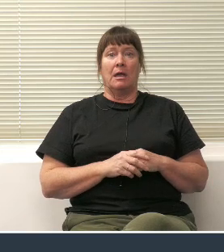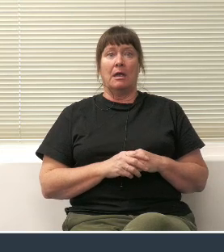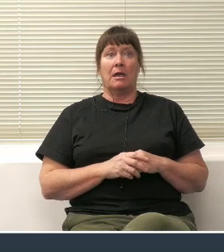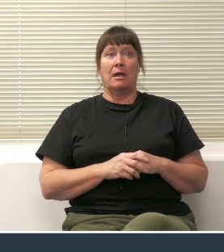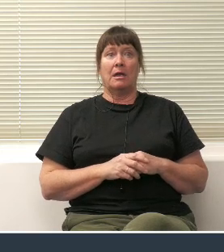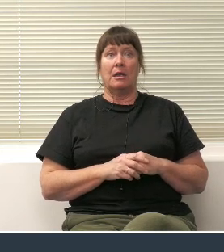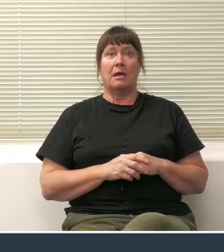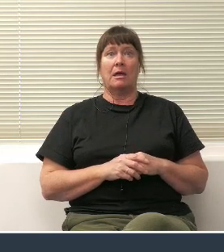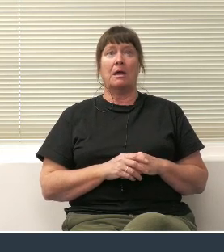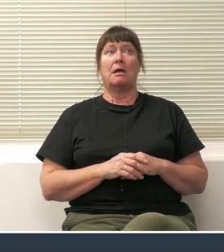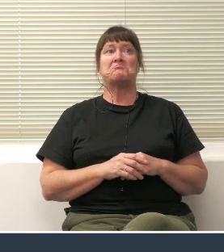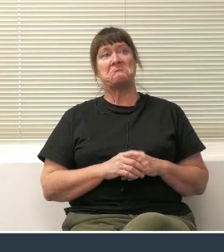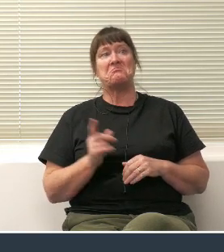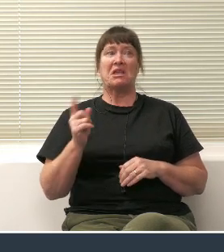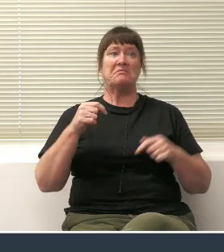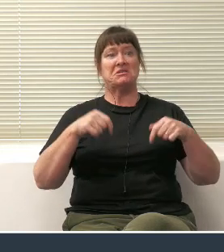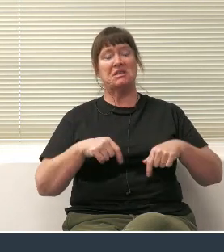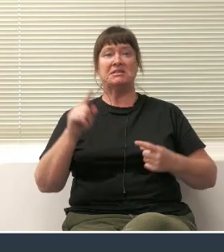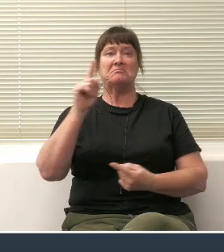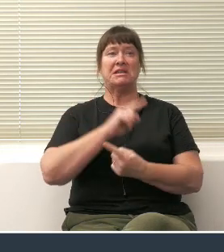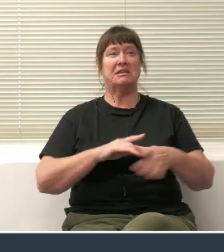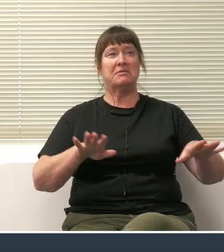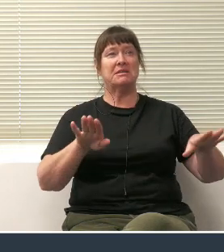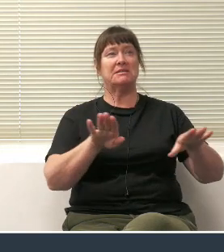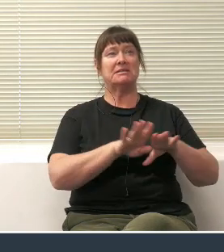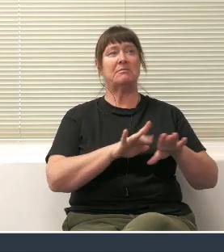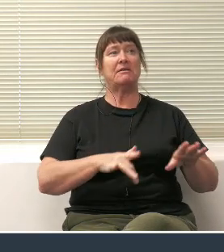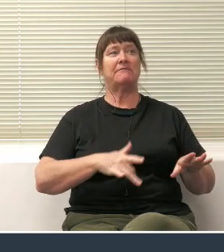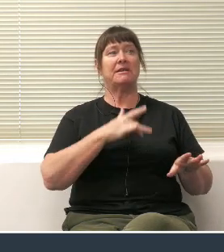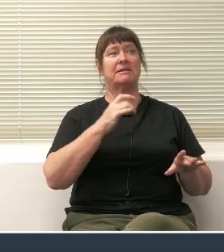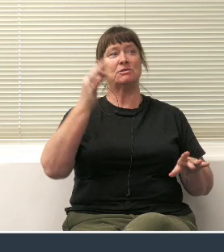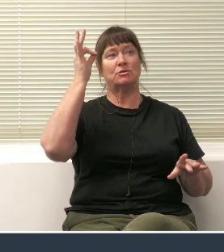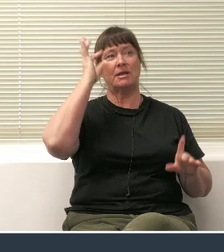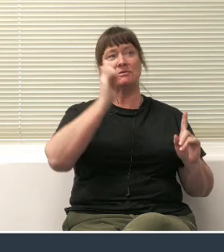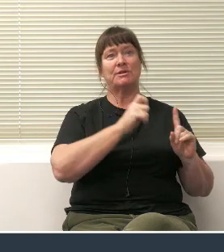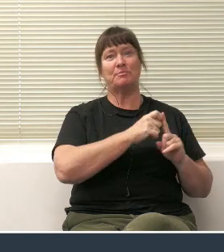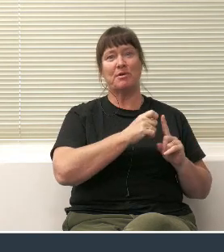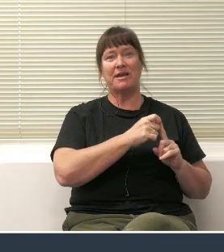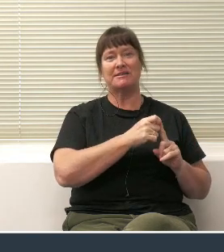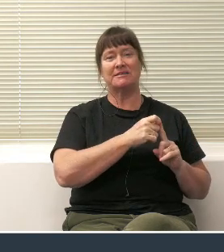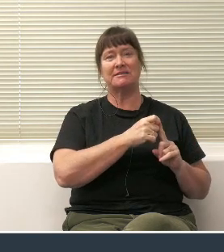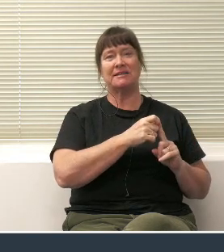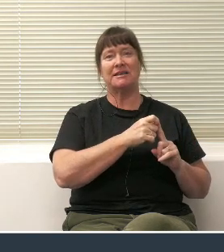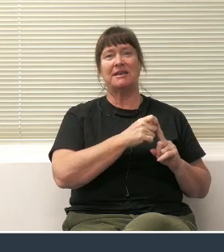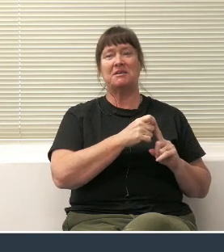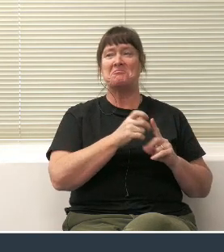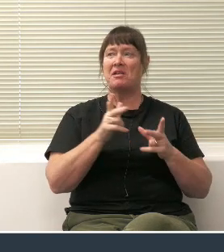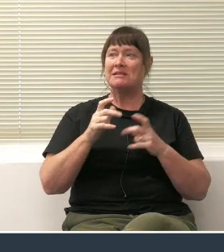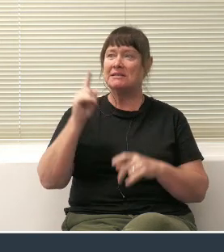to this meeting with similar feelings to Councillor Price, having heard the angst and anger